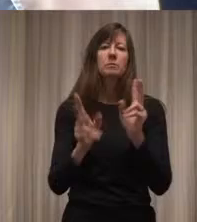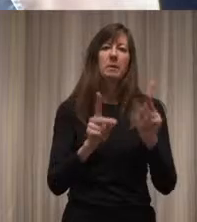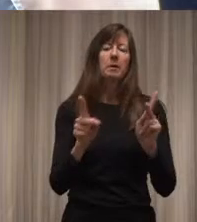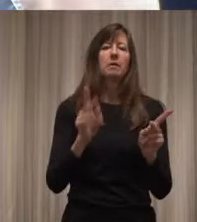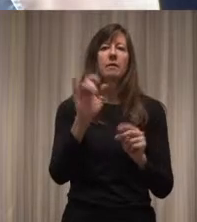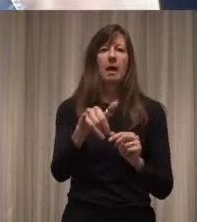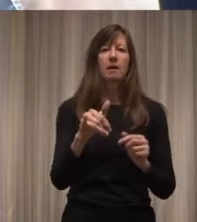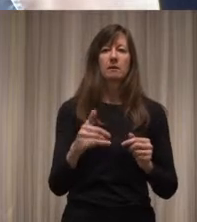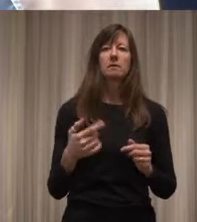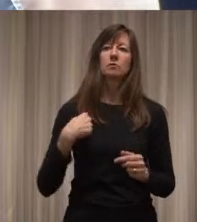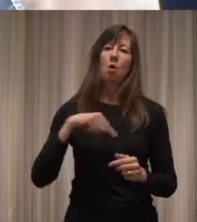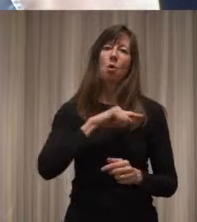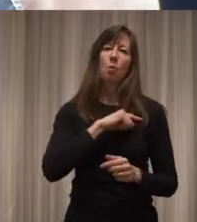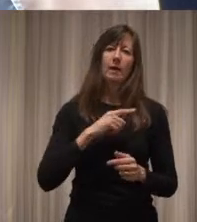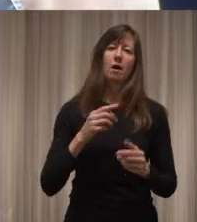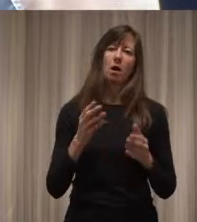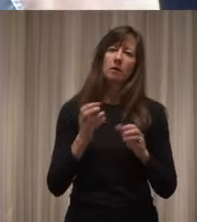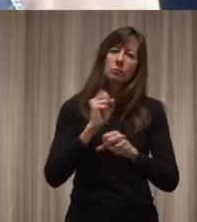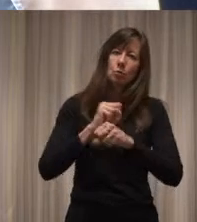that as well.